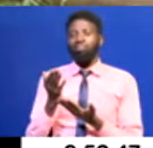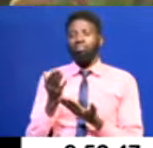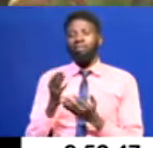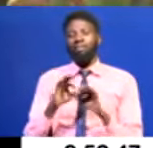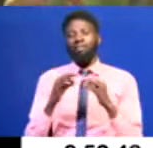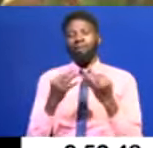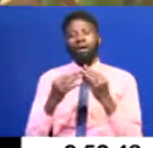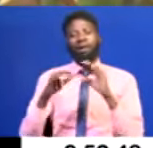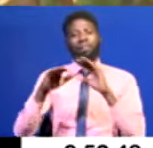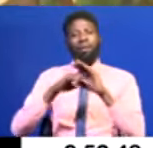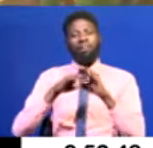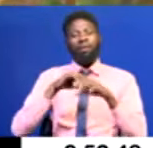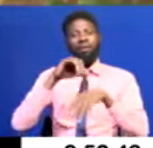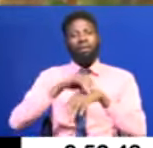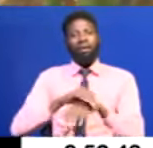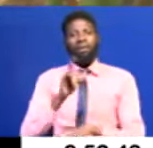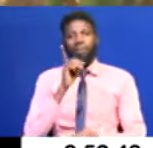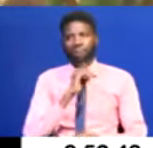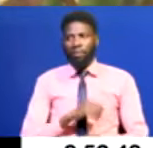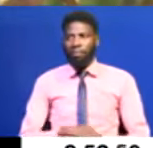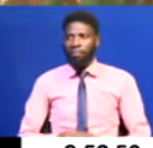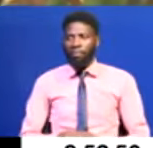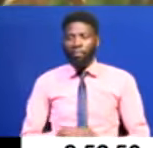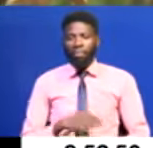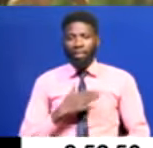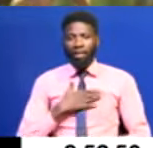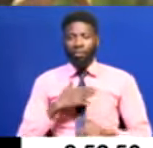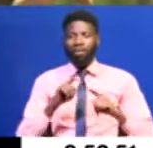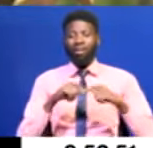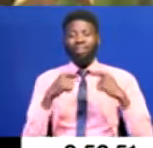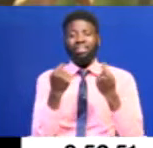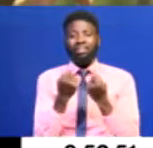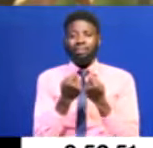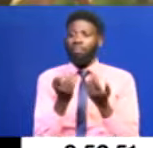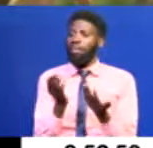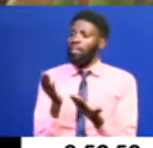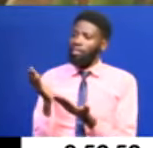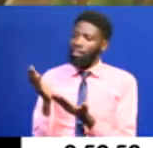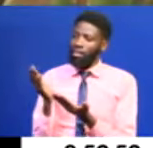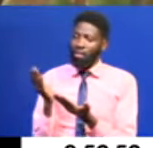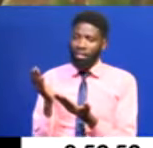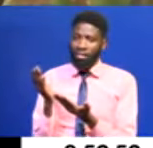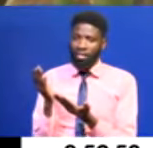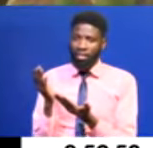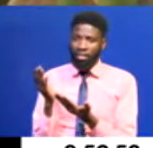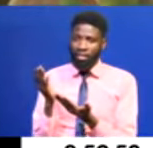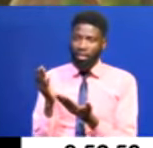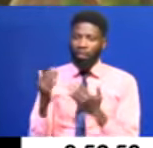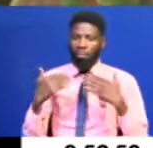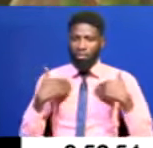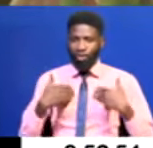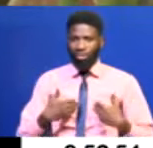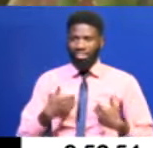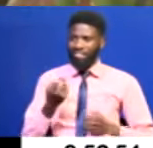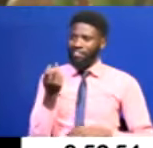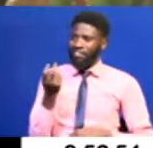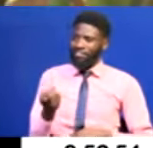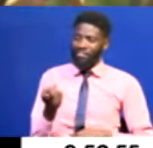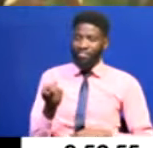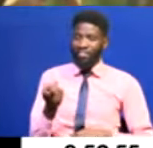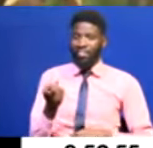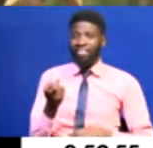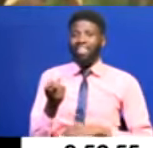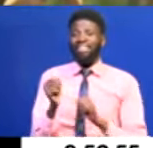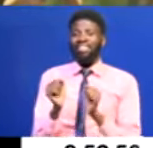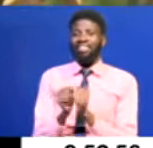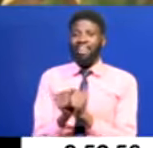kin. Our on-site team has been able to exhume 10 bodies, and we